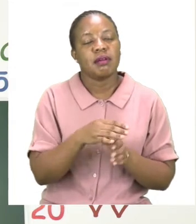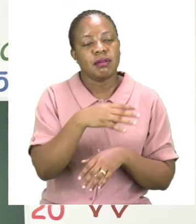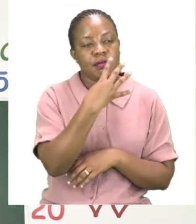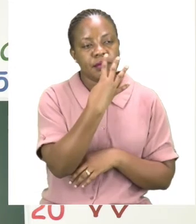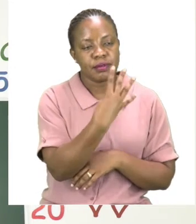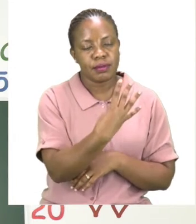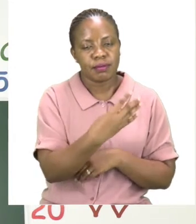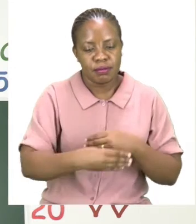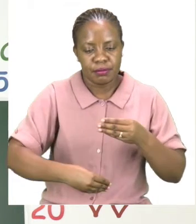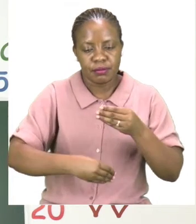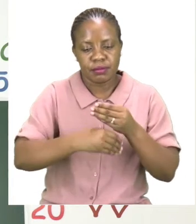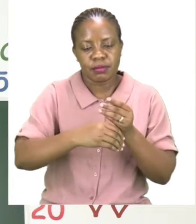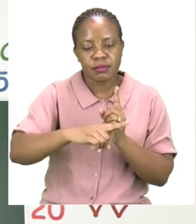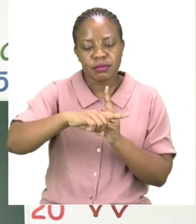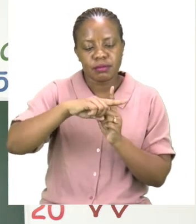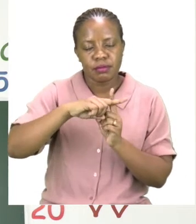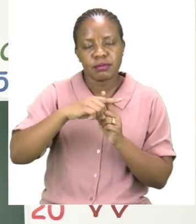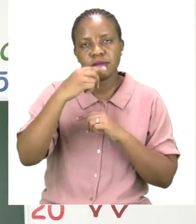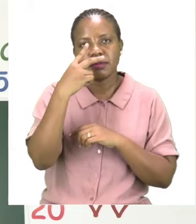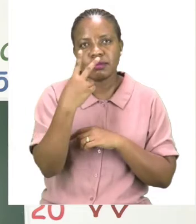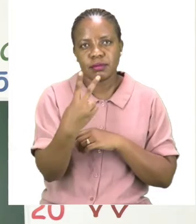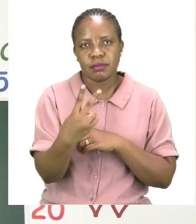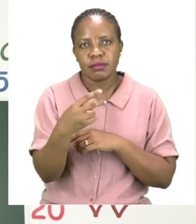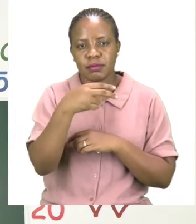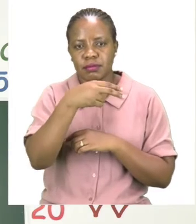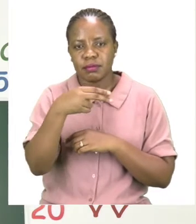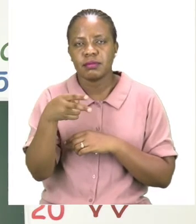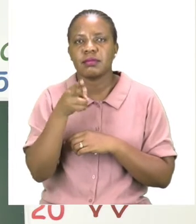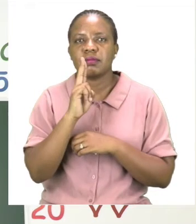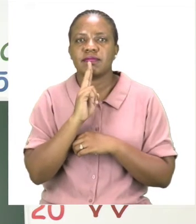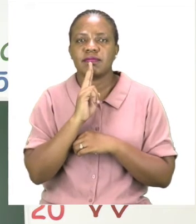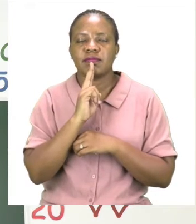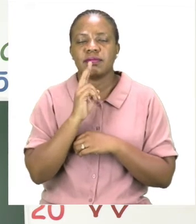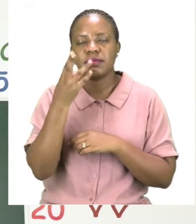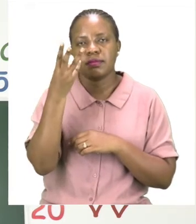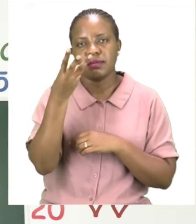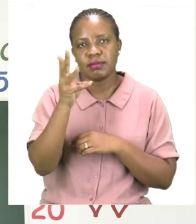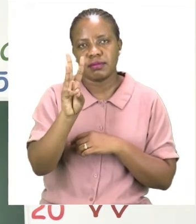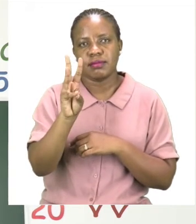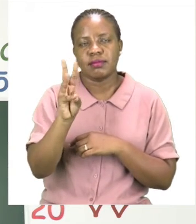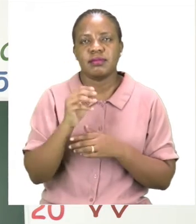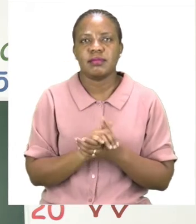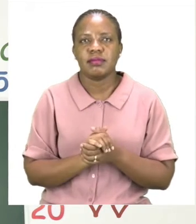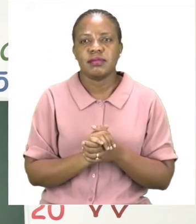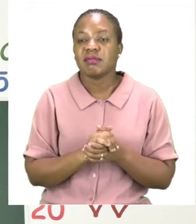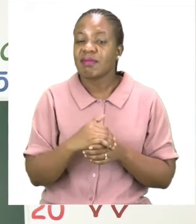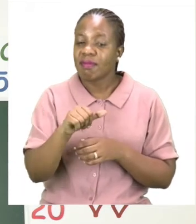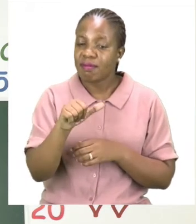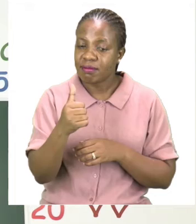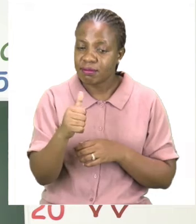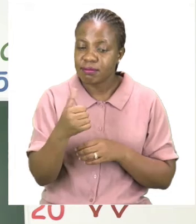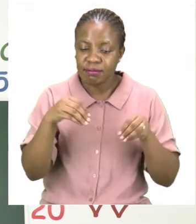plus 2 equals 6. Now you're going to do the rest by